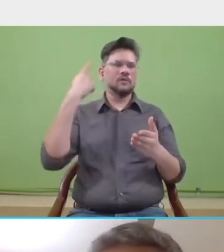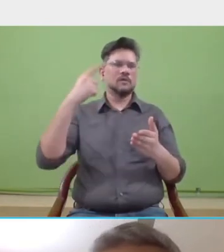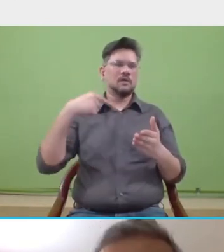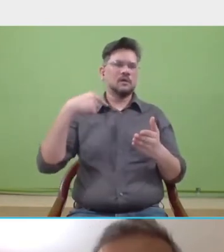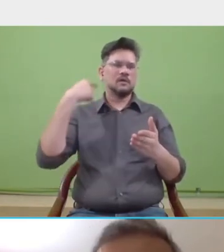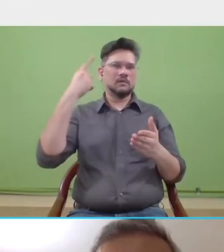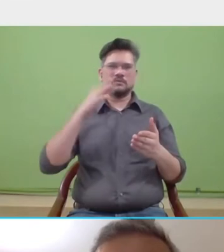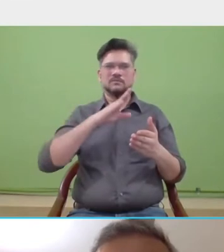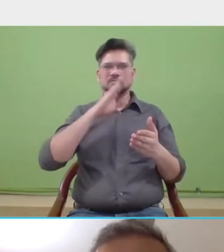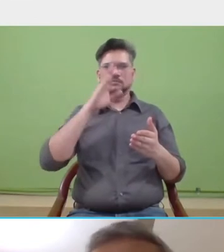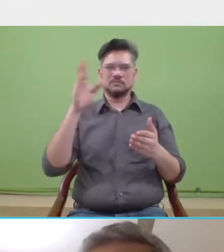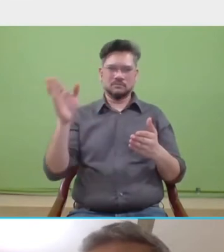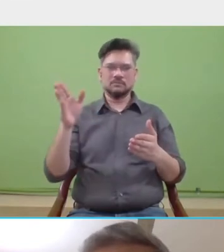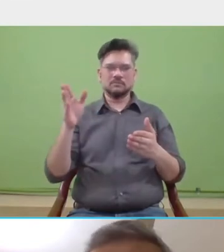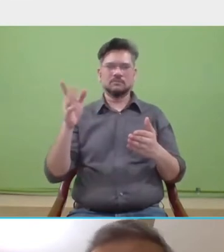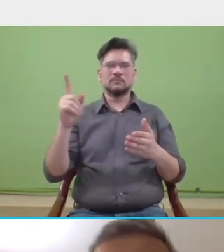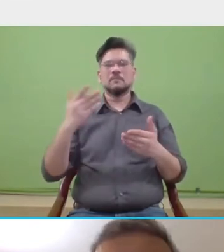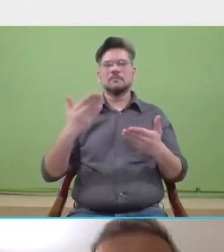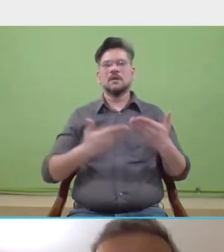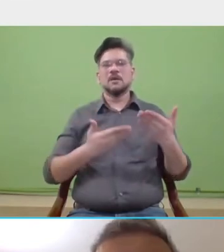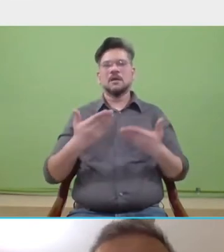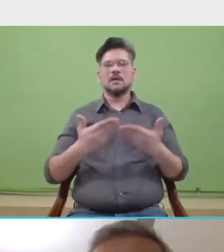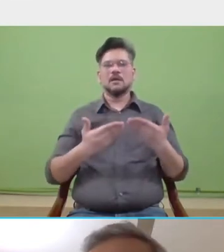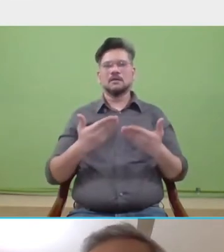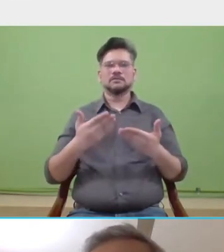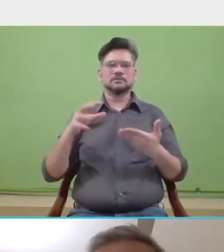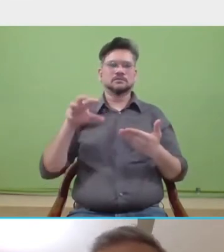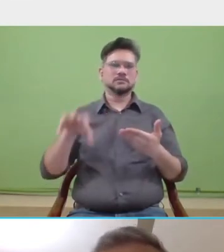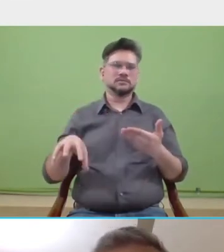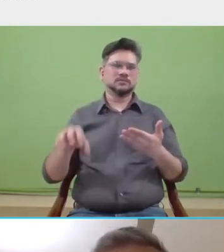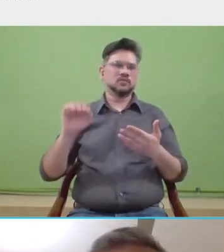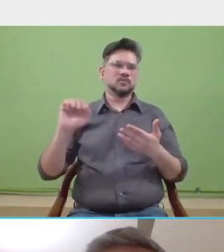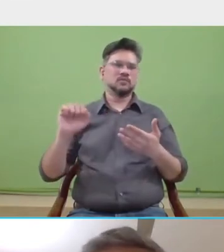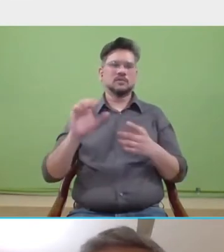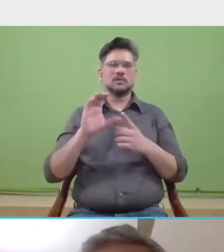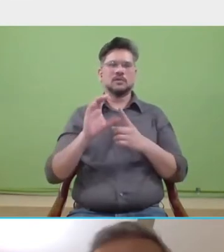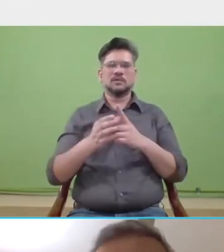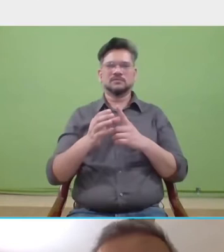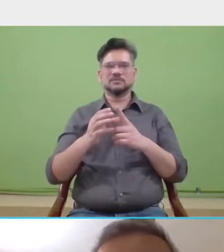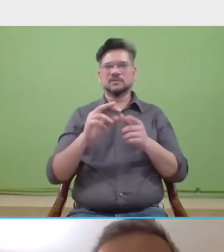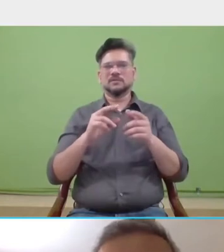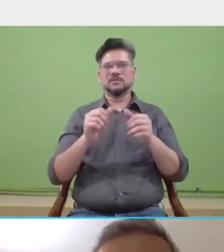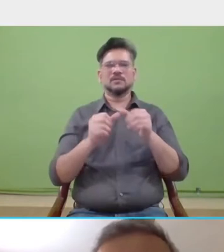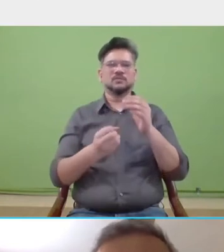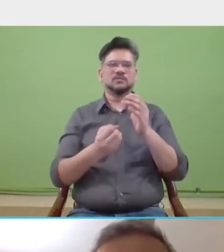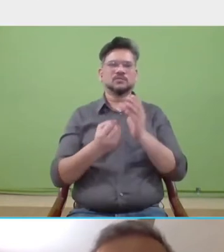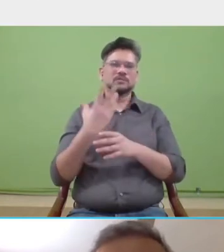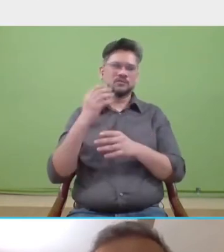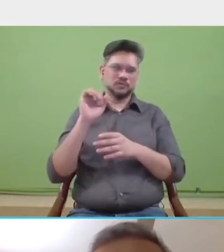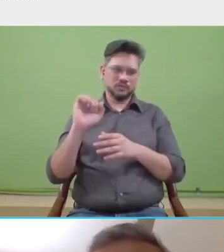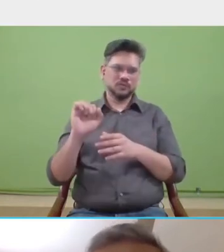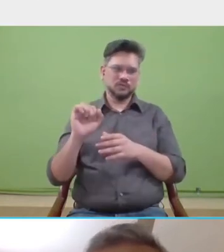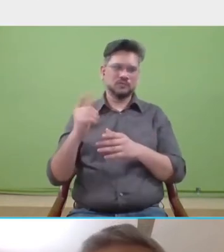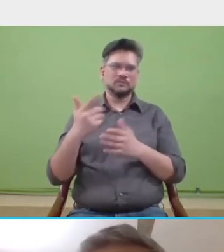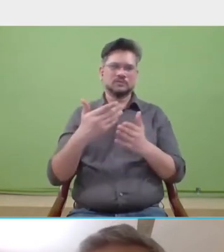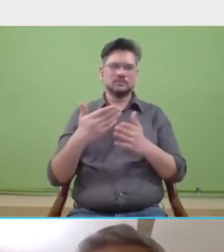bangladeshi cultural organization group consisting of people from the area called